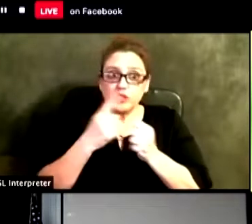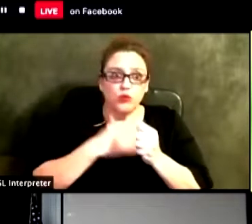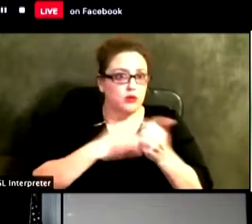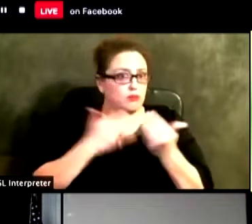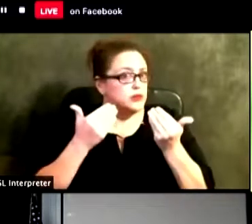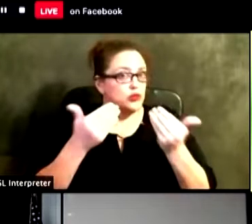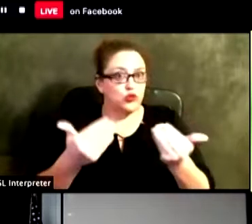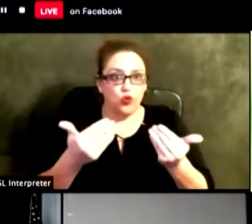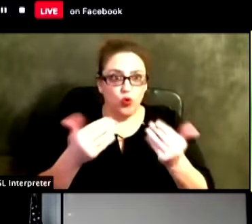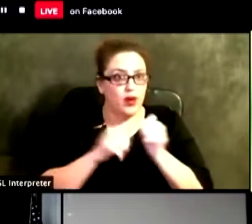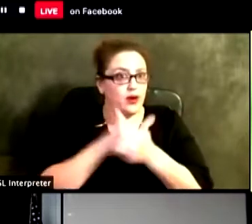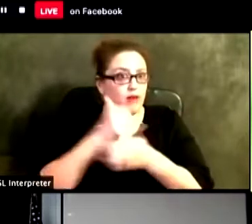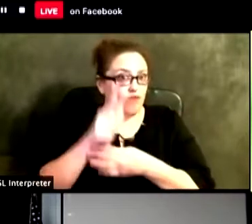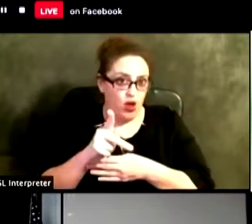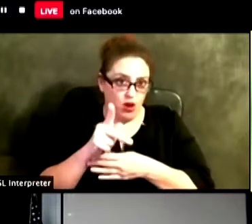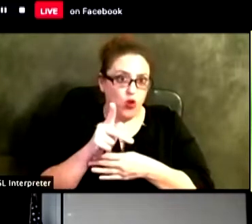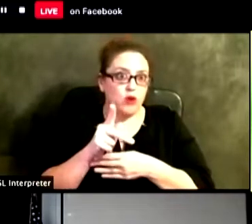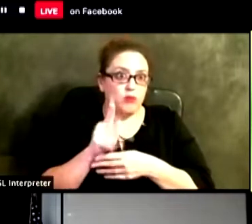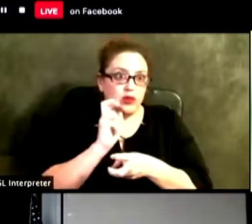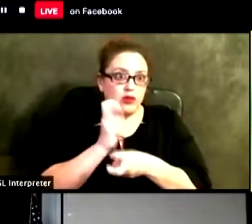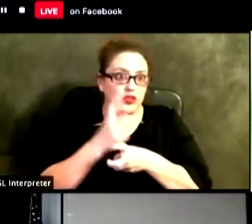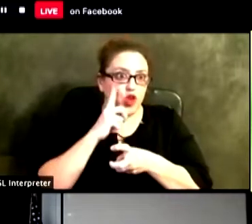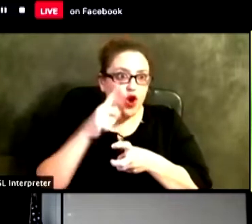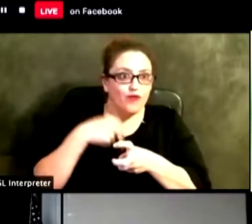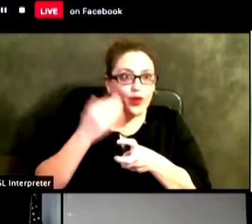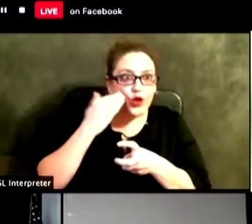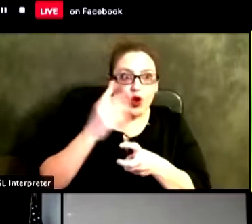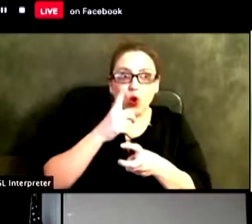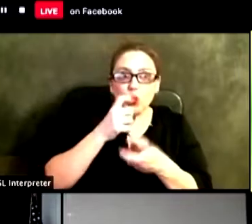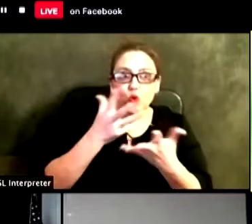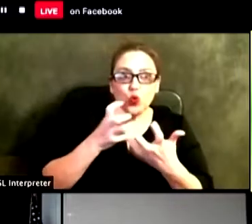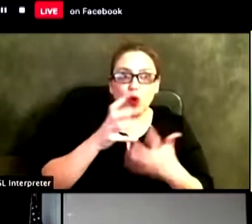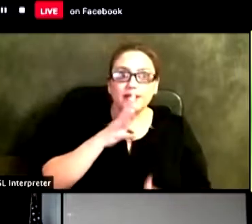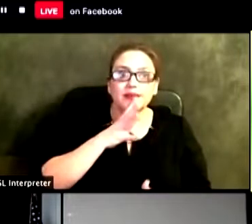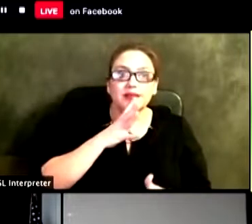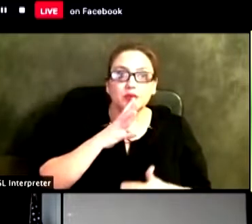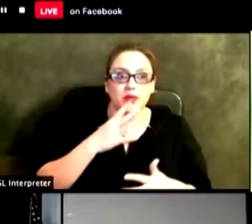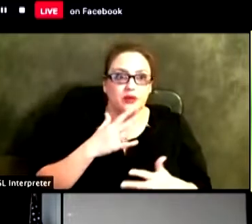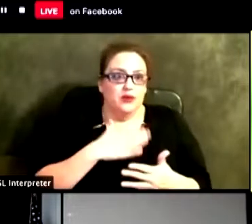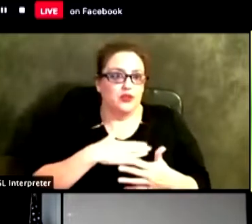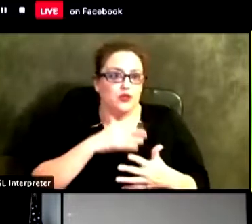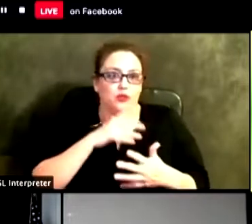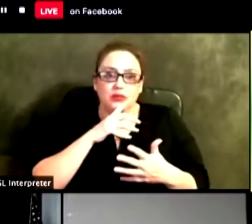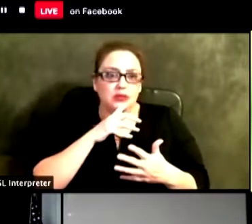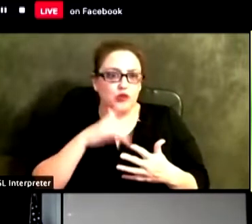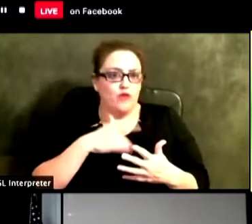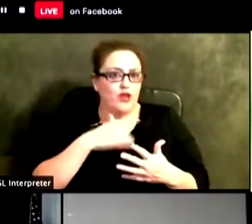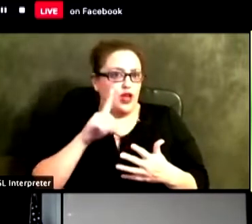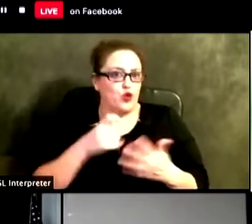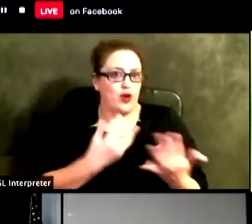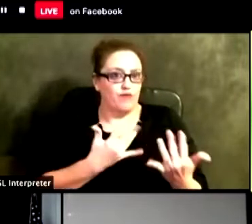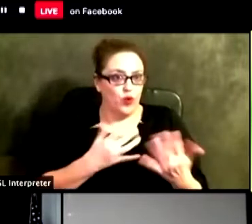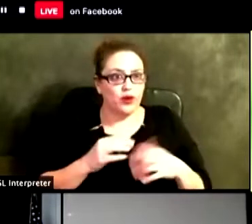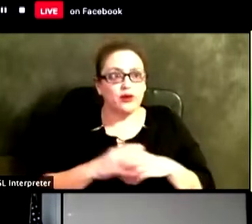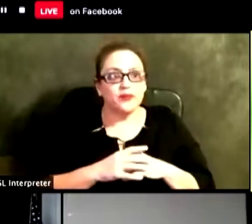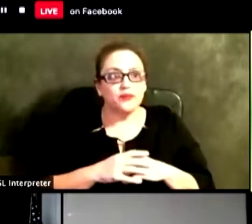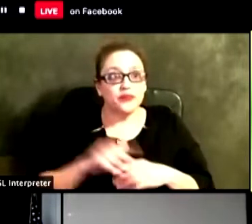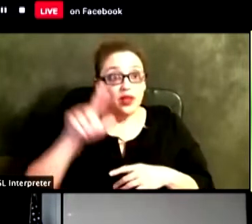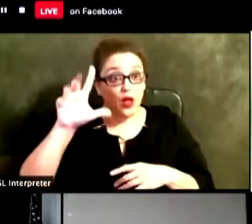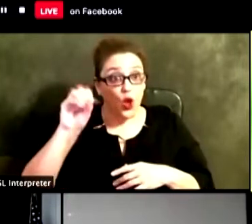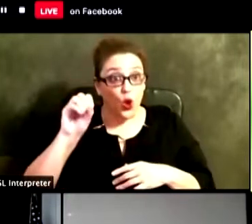and do so. It's hard for me to know who all wants to speak, so please don't hesitate. My folks tell me that Lou may